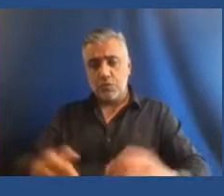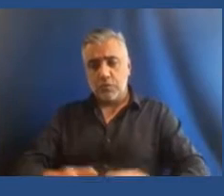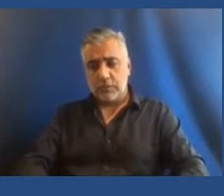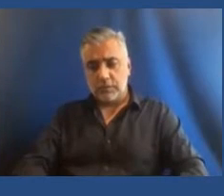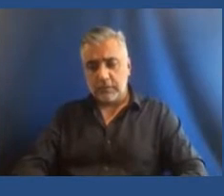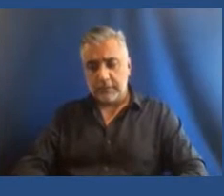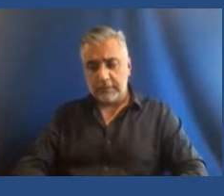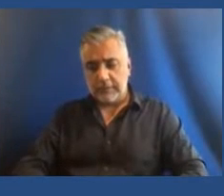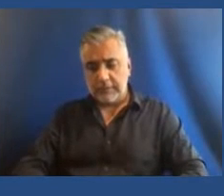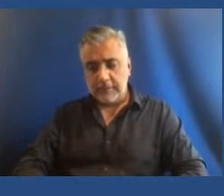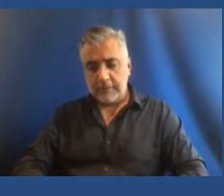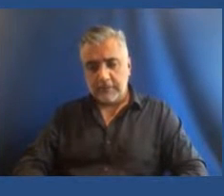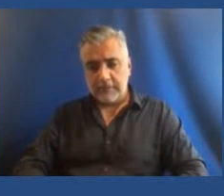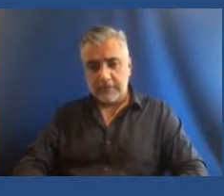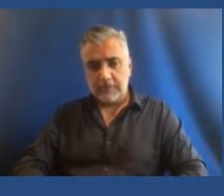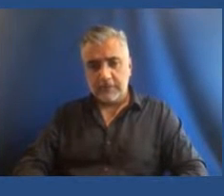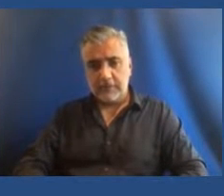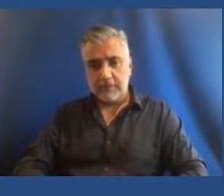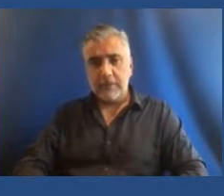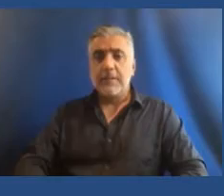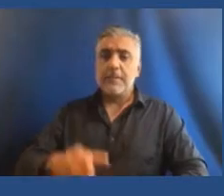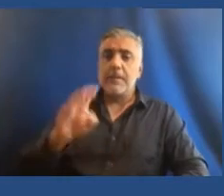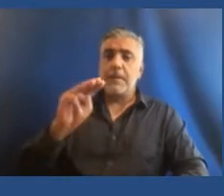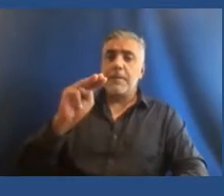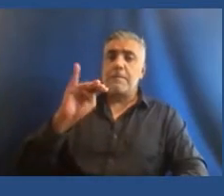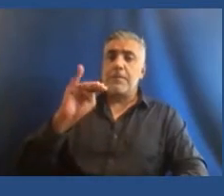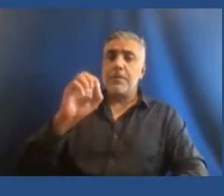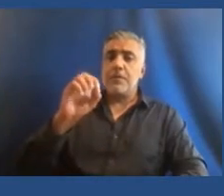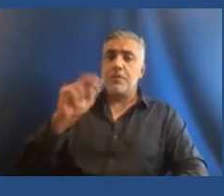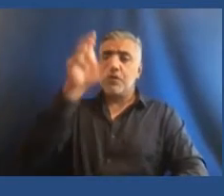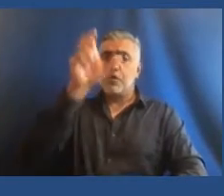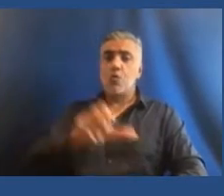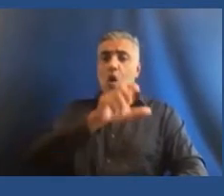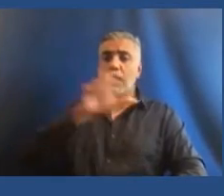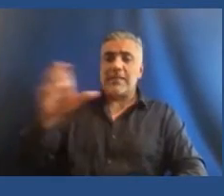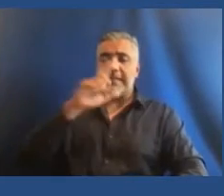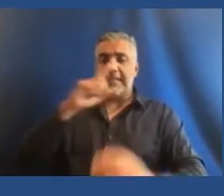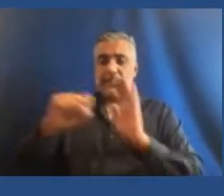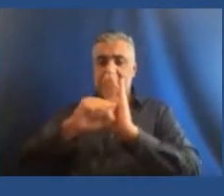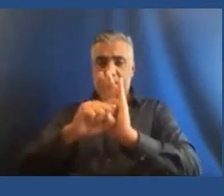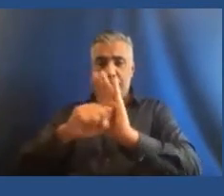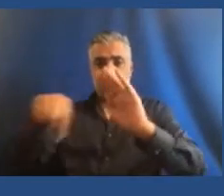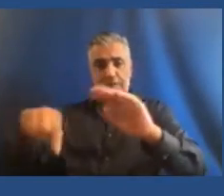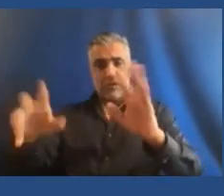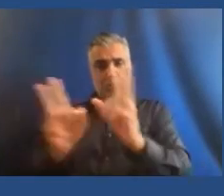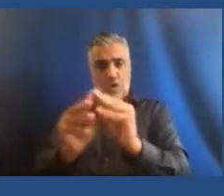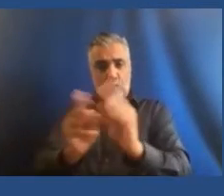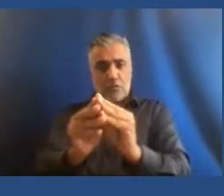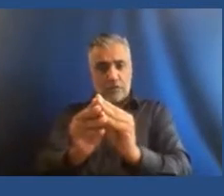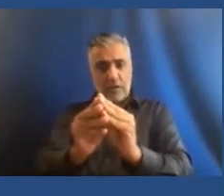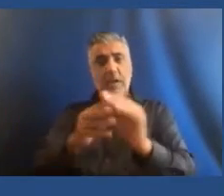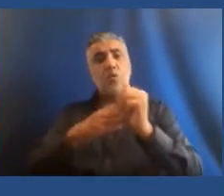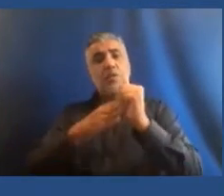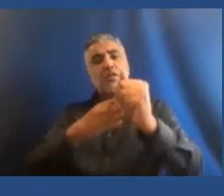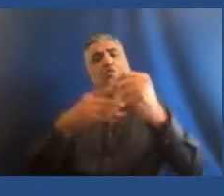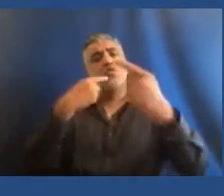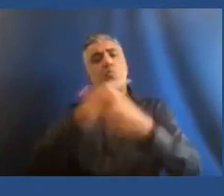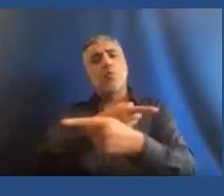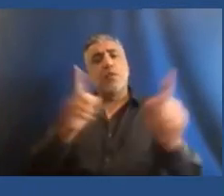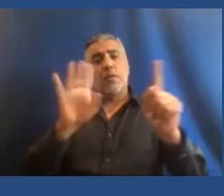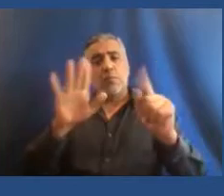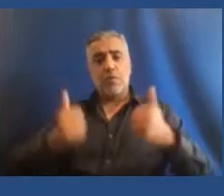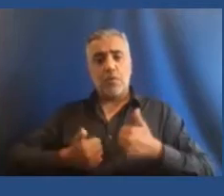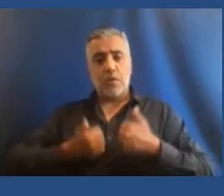grounded and rooted, grounded and open, rooted and considerate. Isten Elthesen, may God bless